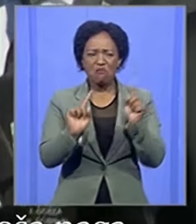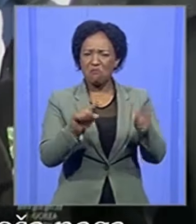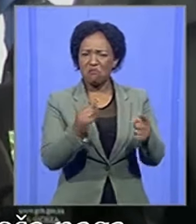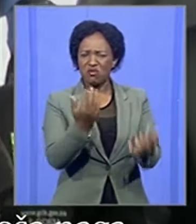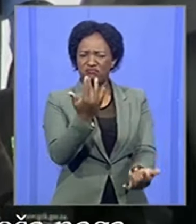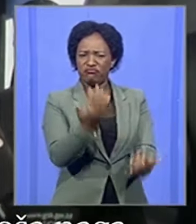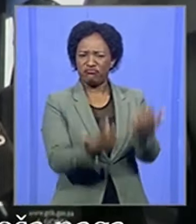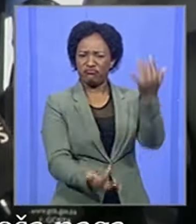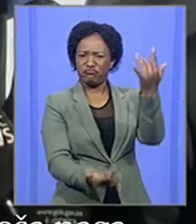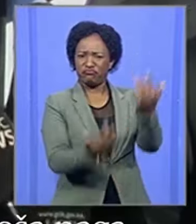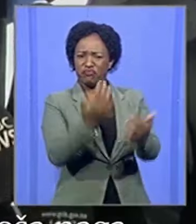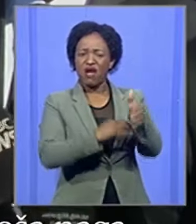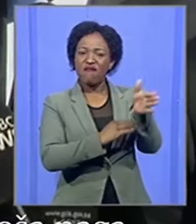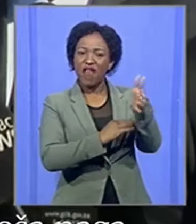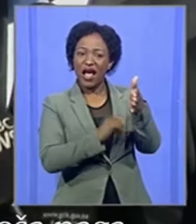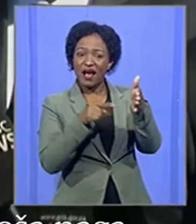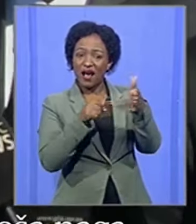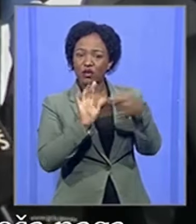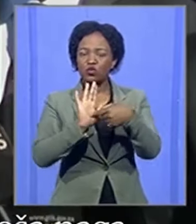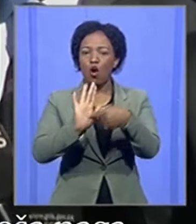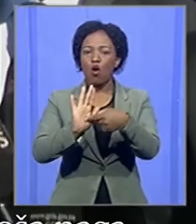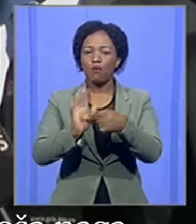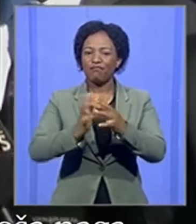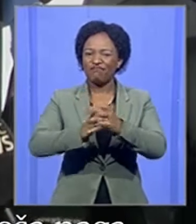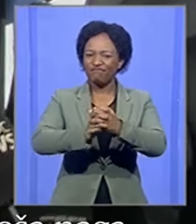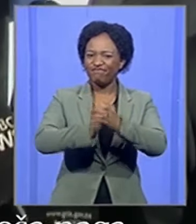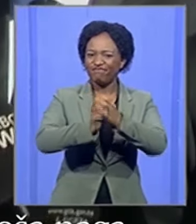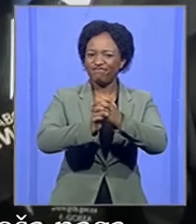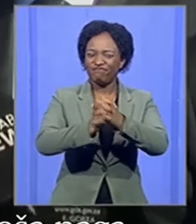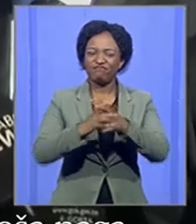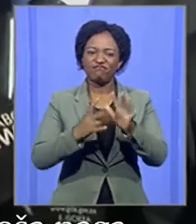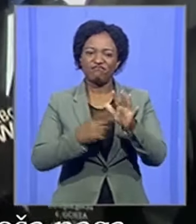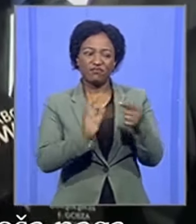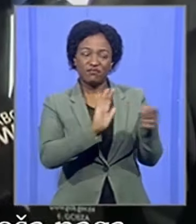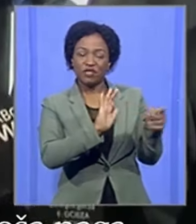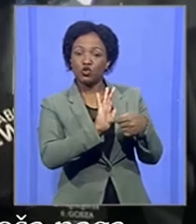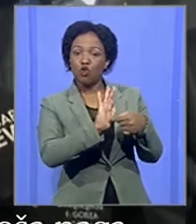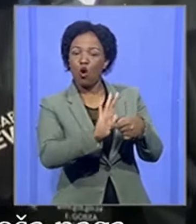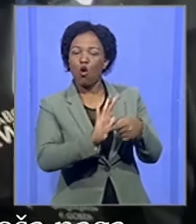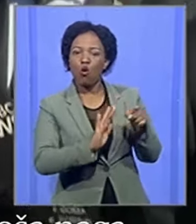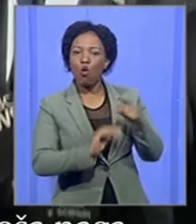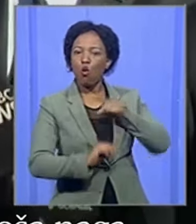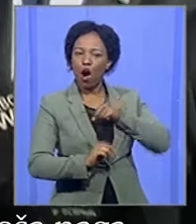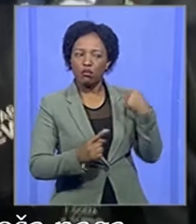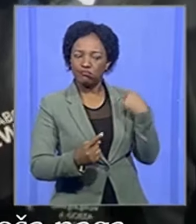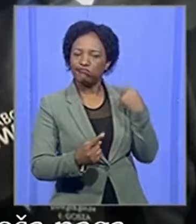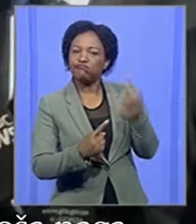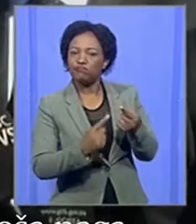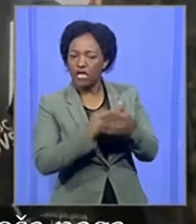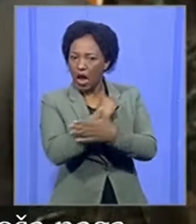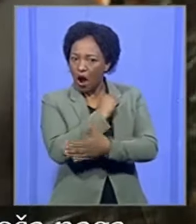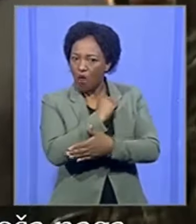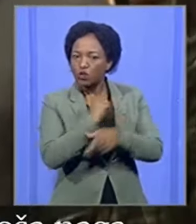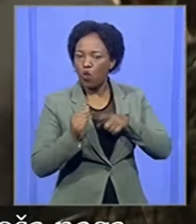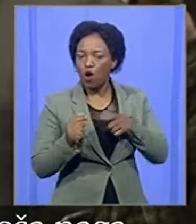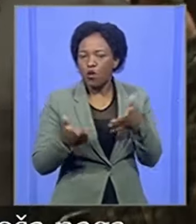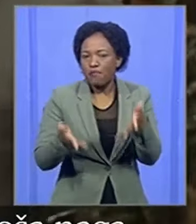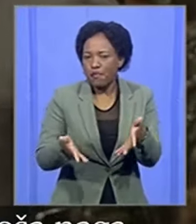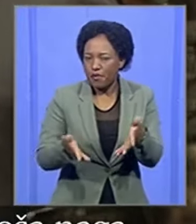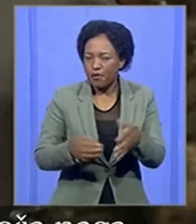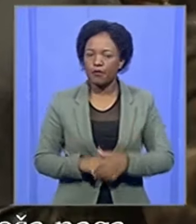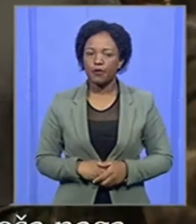the symbol of our unity, the symbol of our existence as a nation. Go le